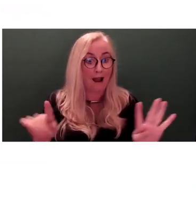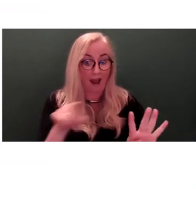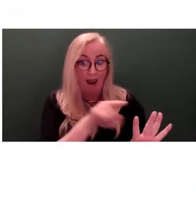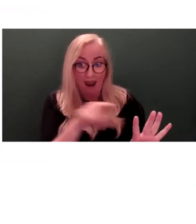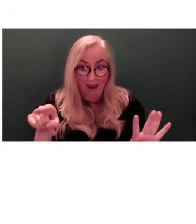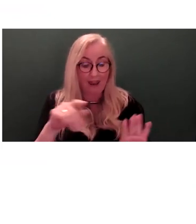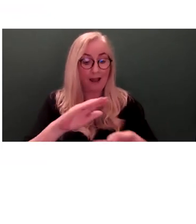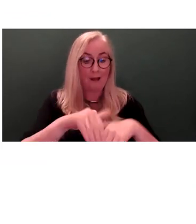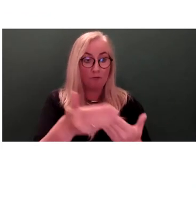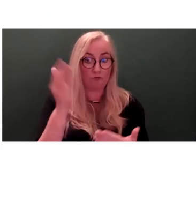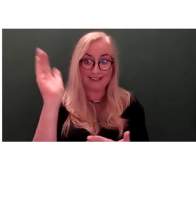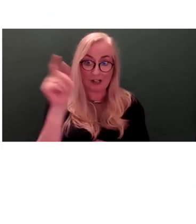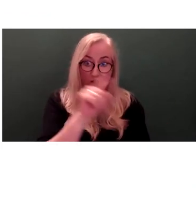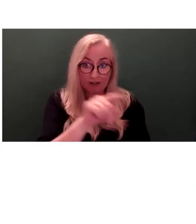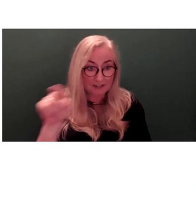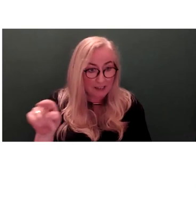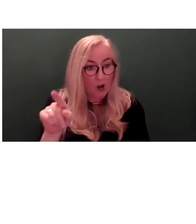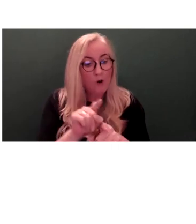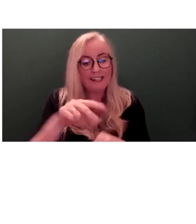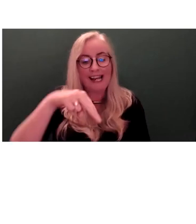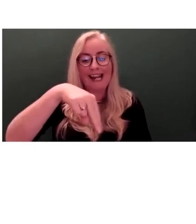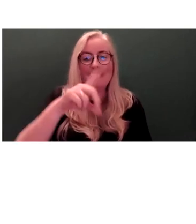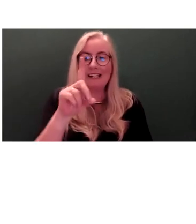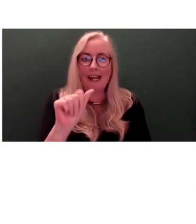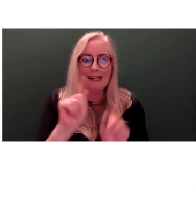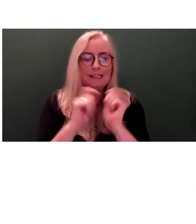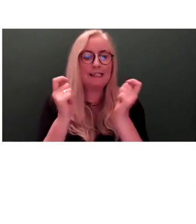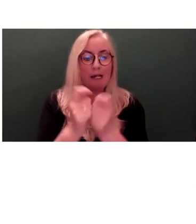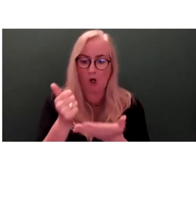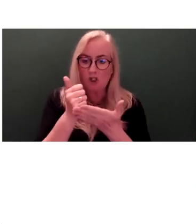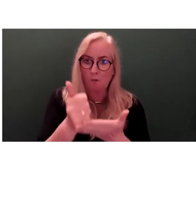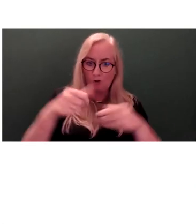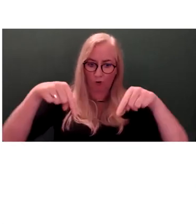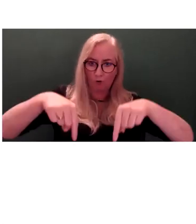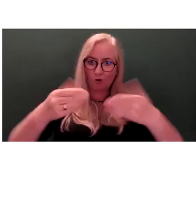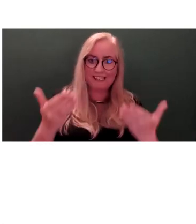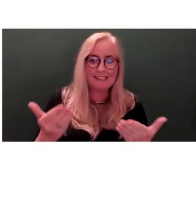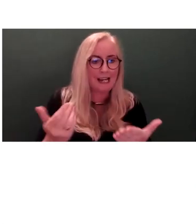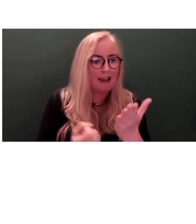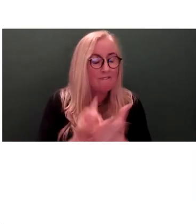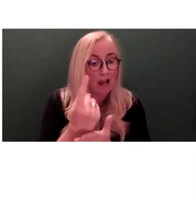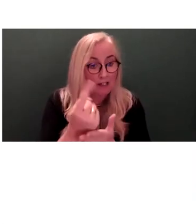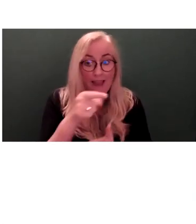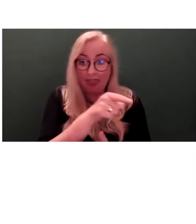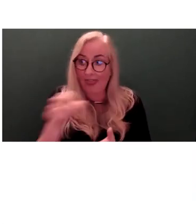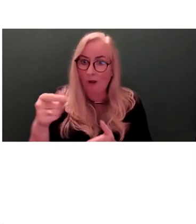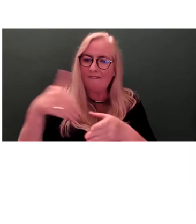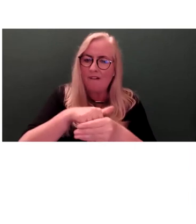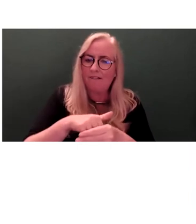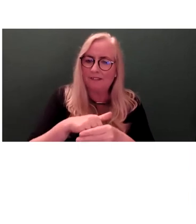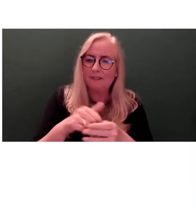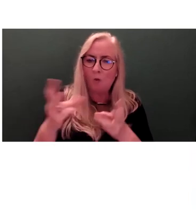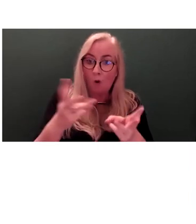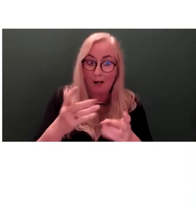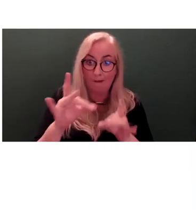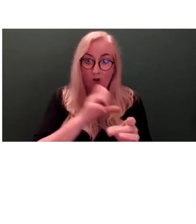the presenters, but also the NDA team who supported today's event, but were also involved in the work to bring these